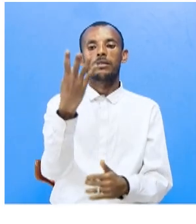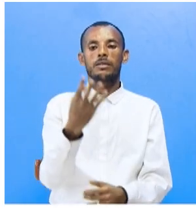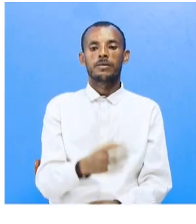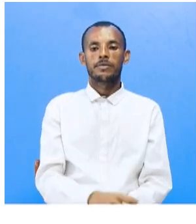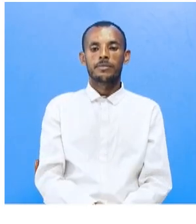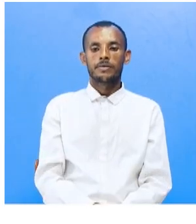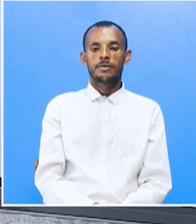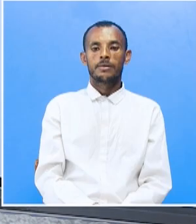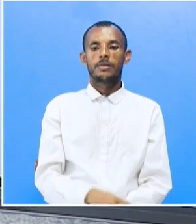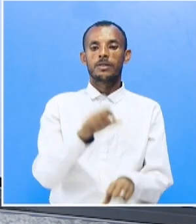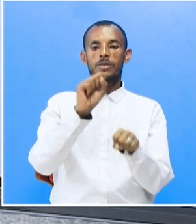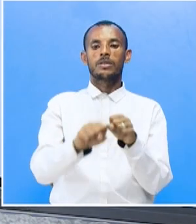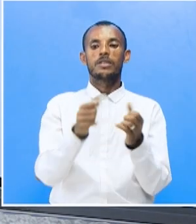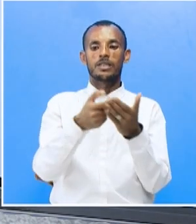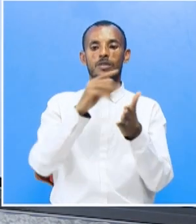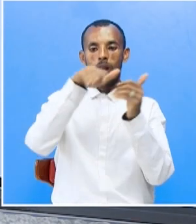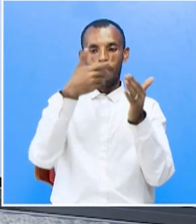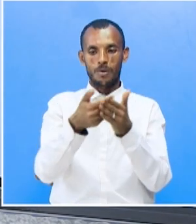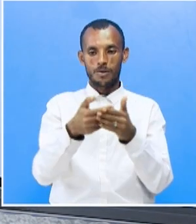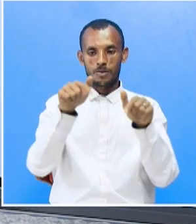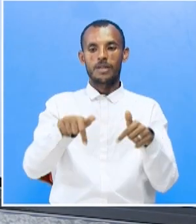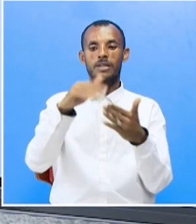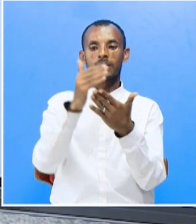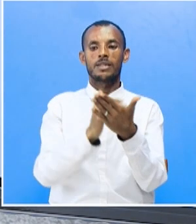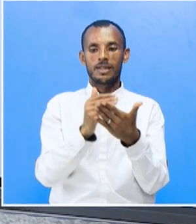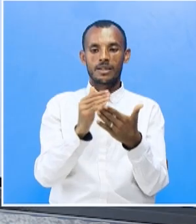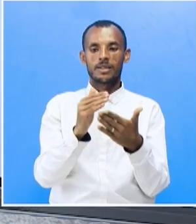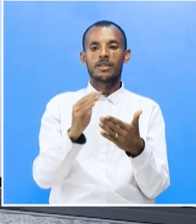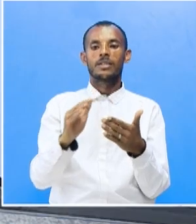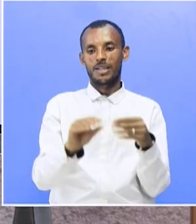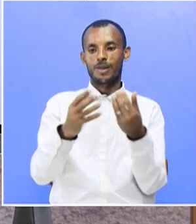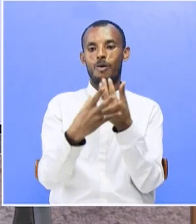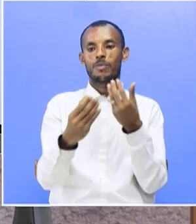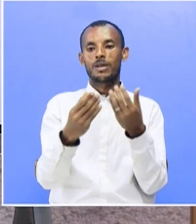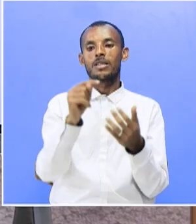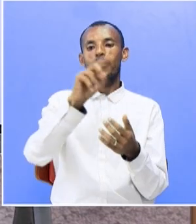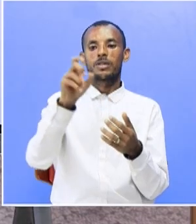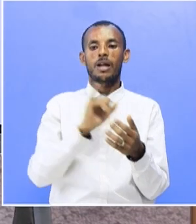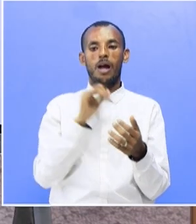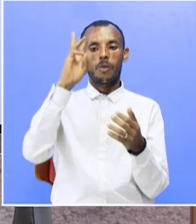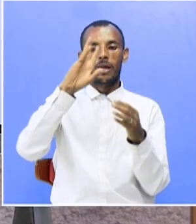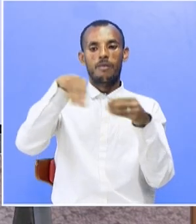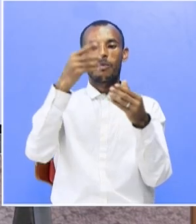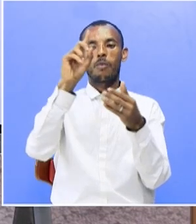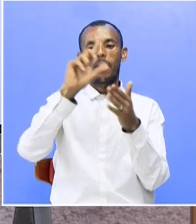price. So, this is all about today's lesson. Please copy